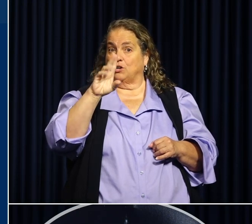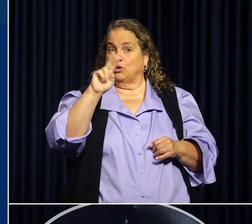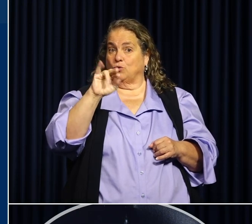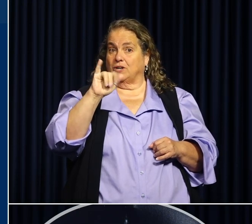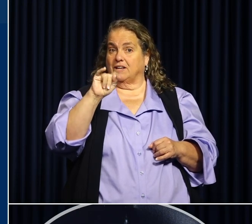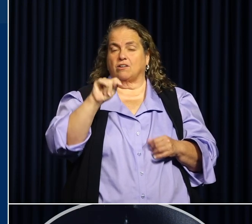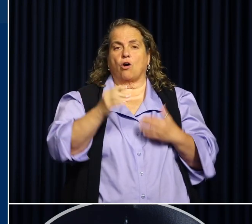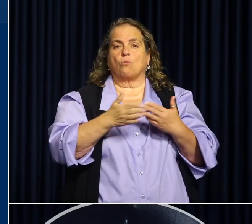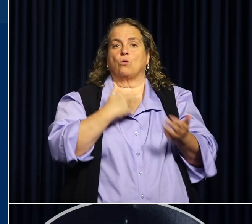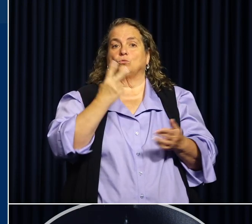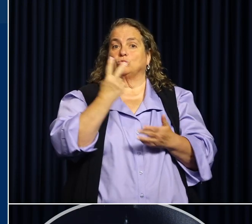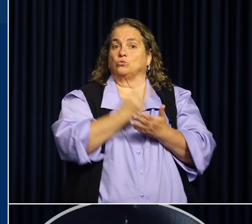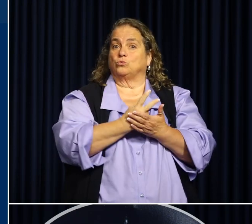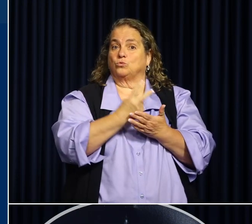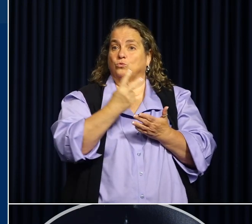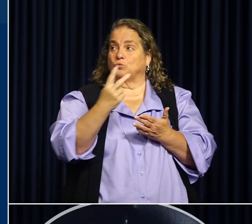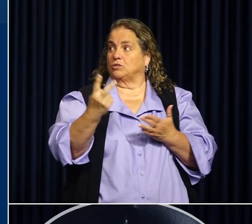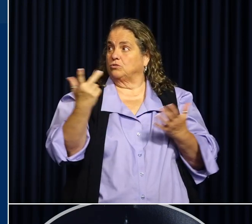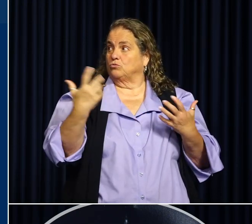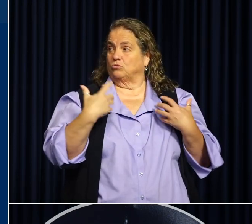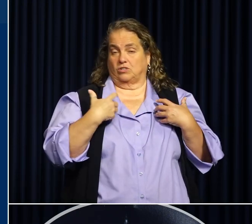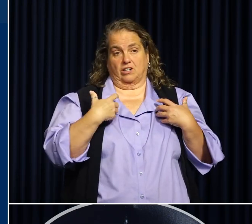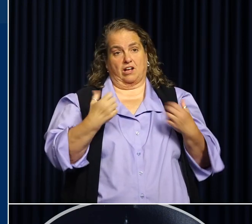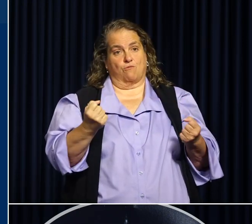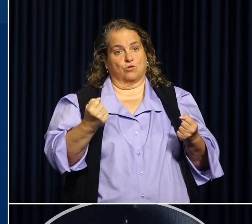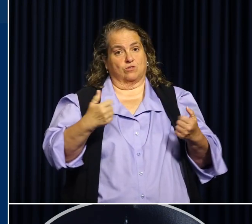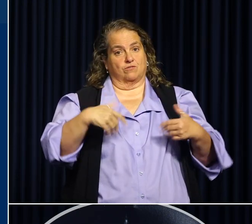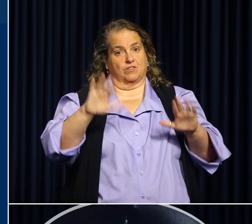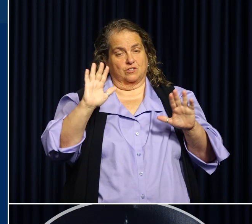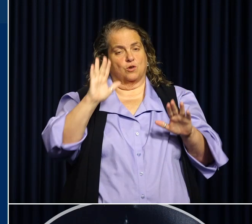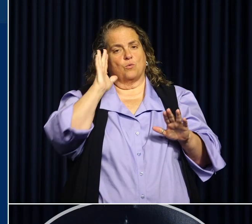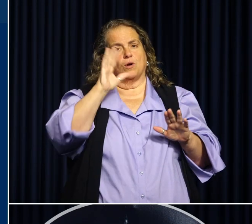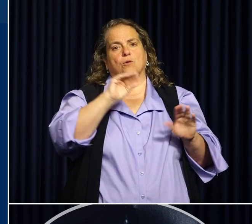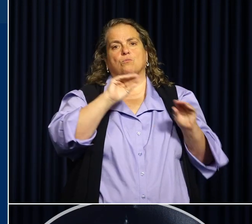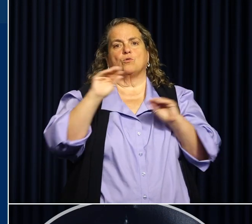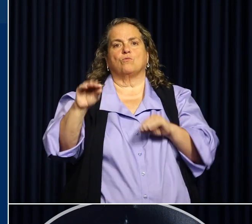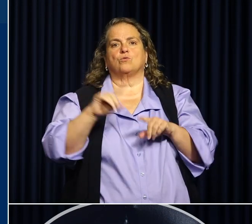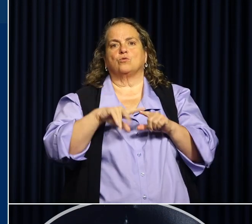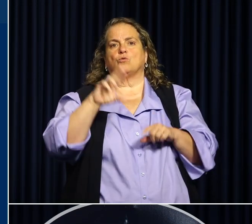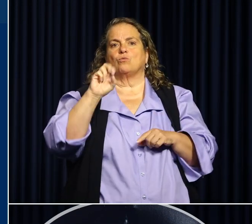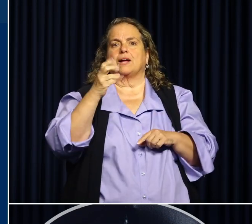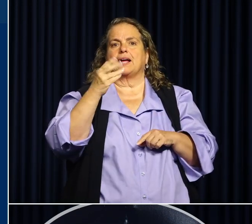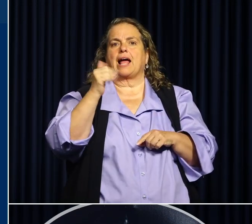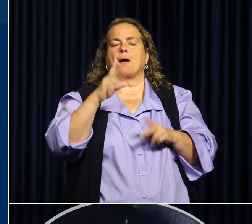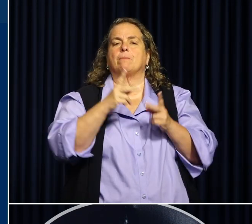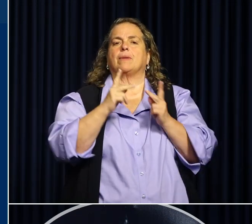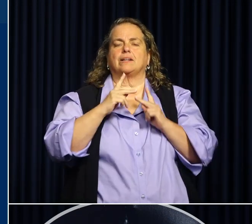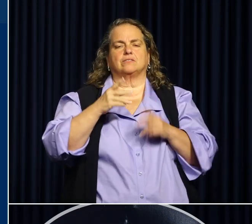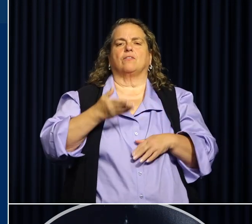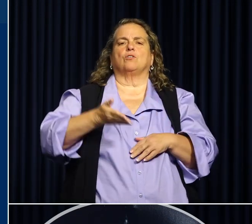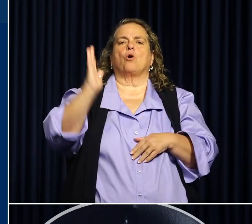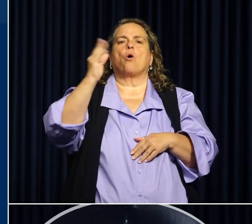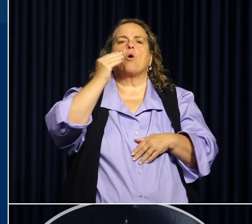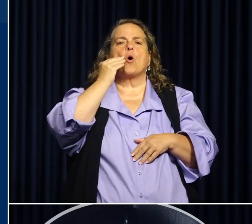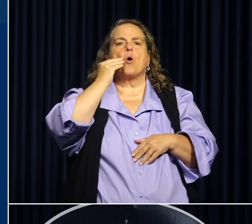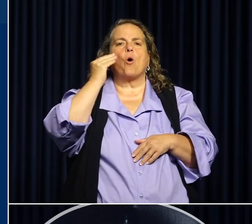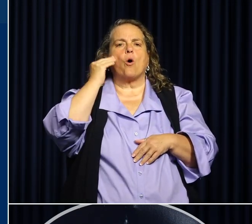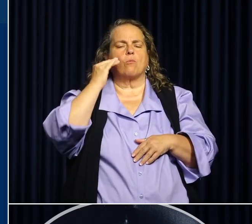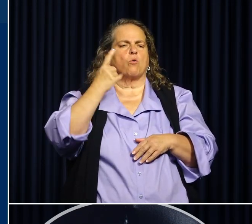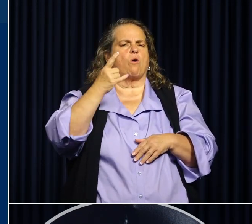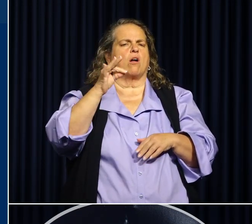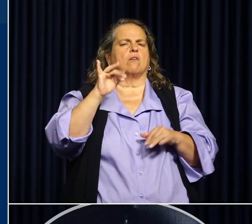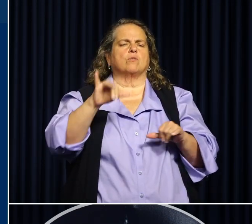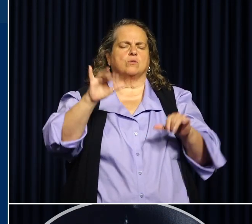2 weeks. He is recovered. He's going to be in a rehab facility, headed home. This is one of those